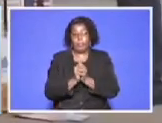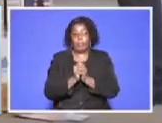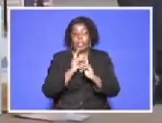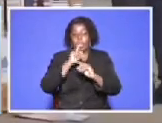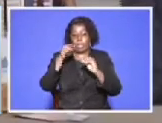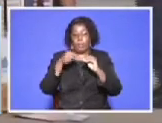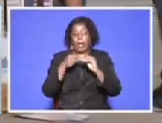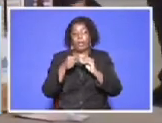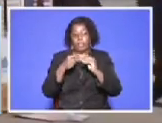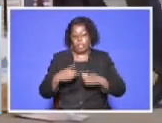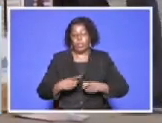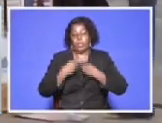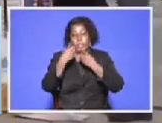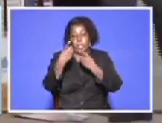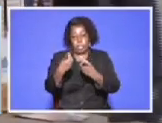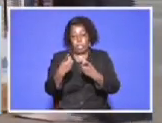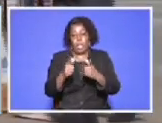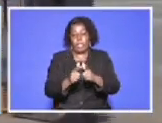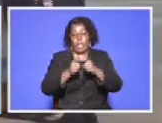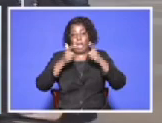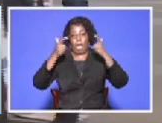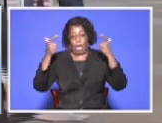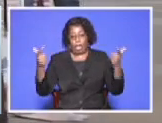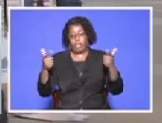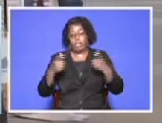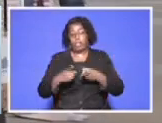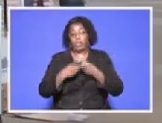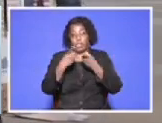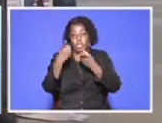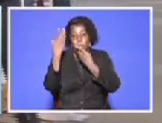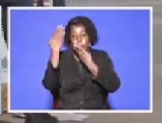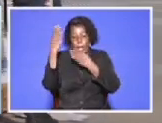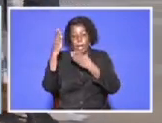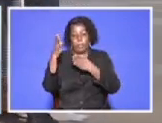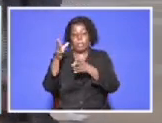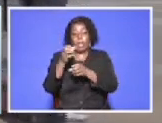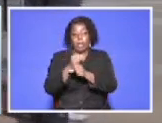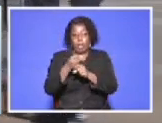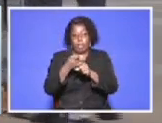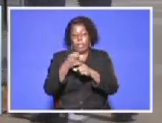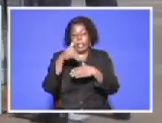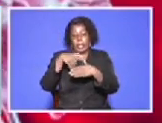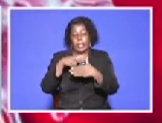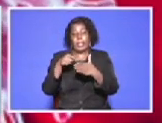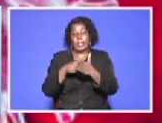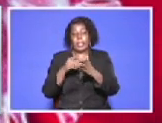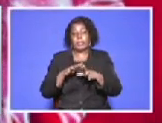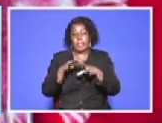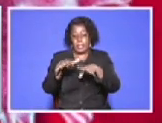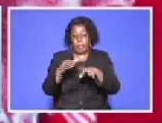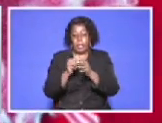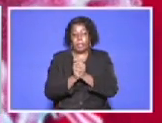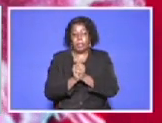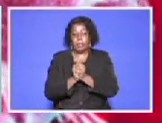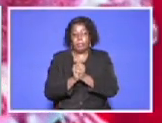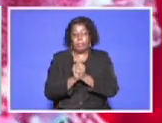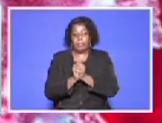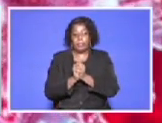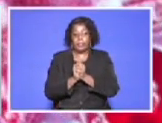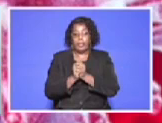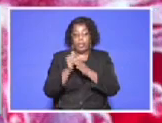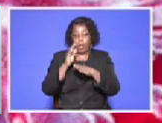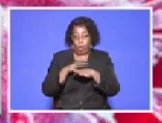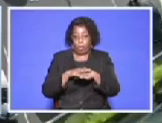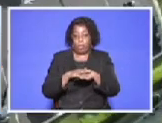the largest single vaccine donation the Bahamas has received during this pandemic. Welcomed relief from the ongoing